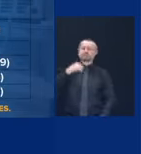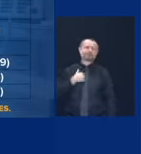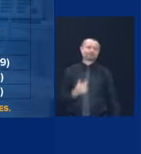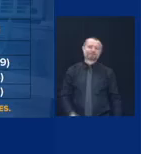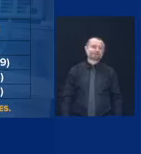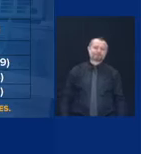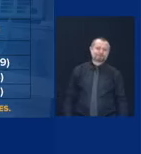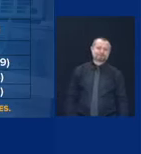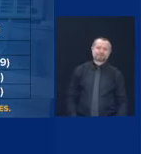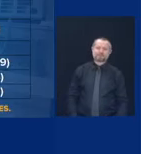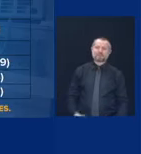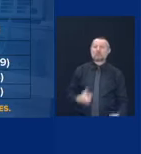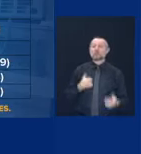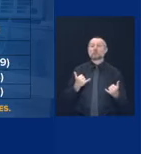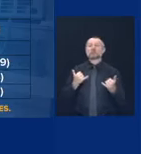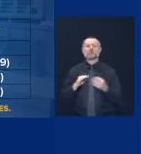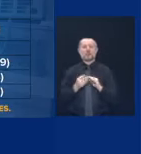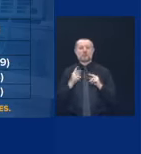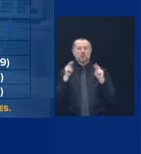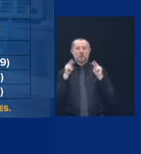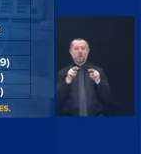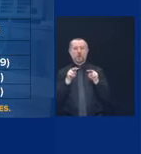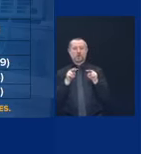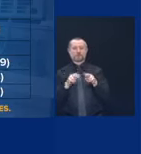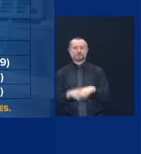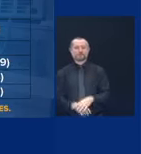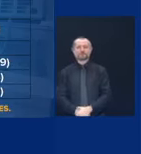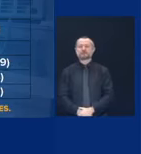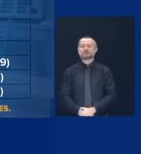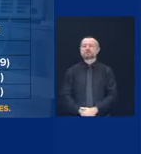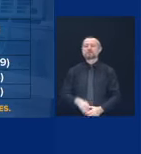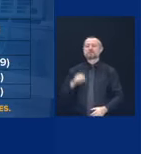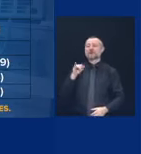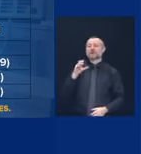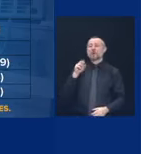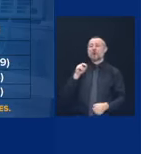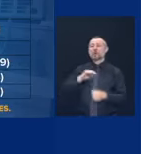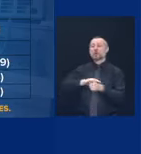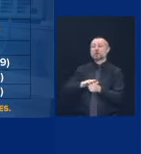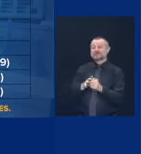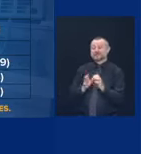today, the microcluster zones 4.3.